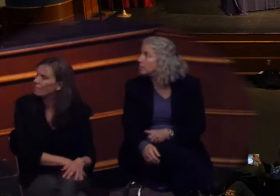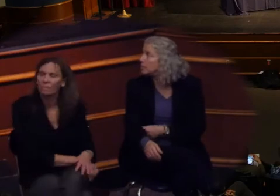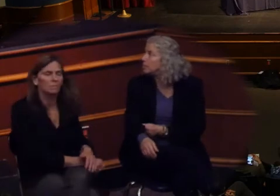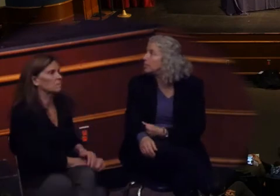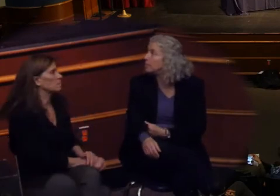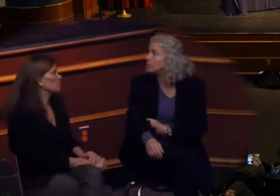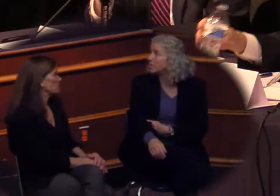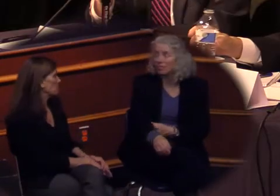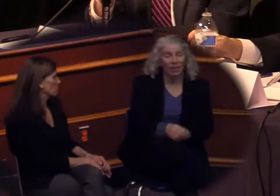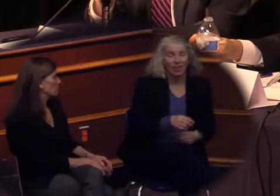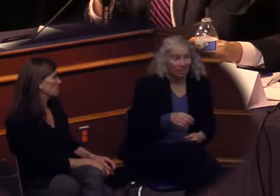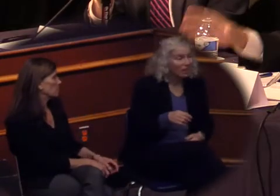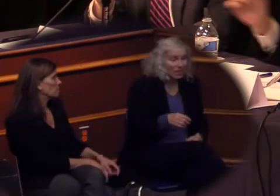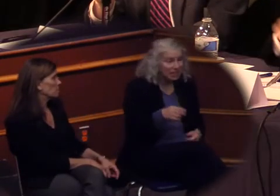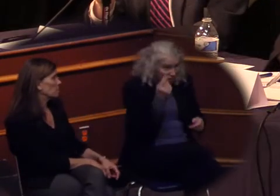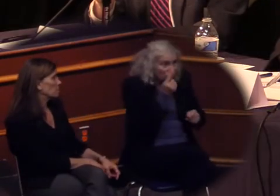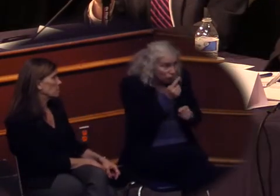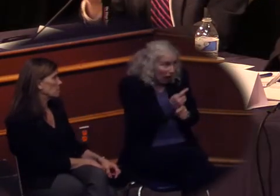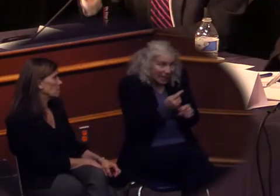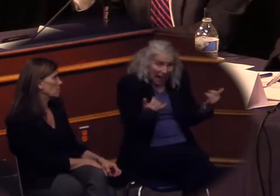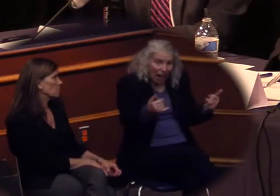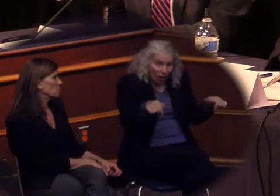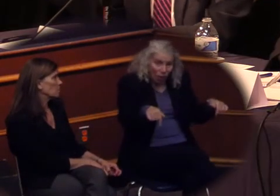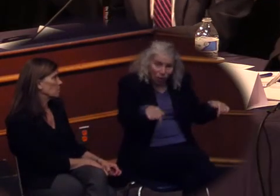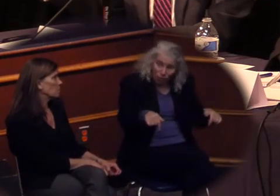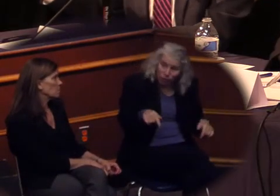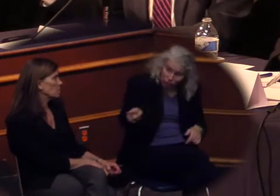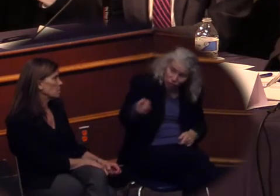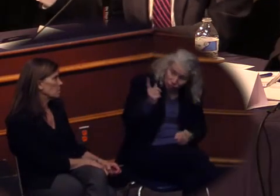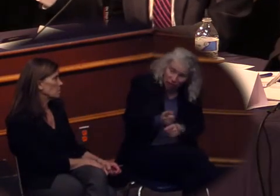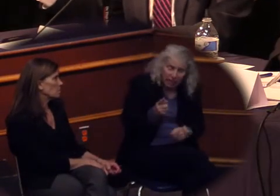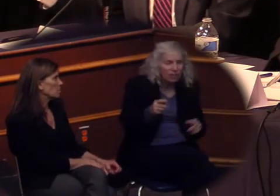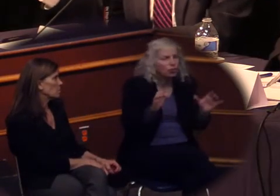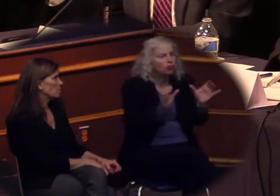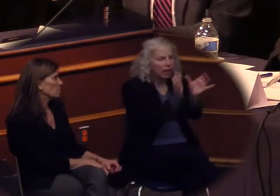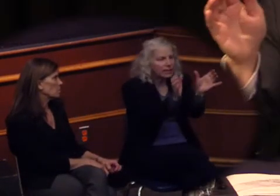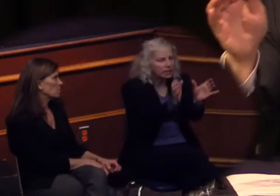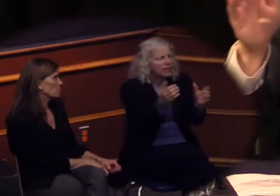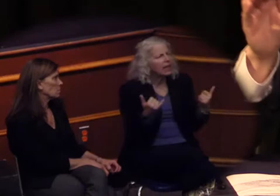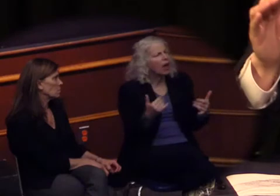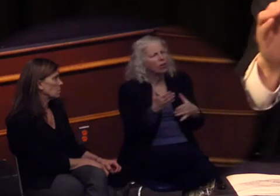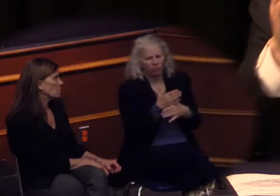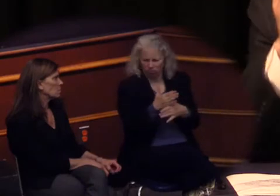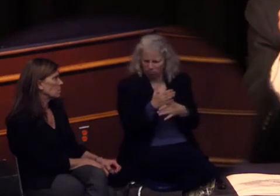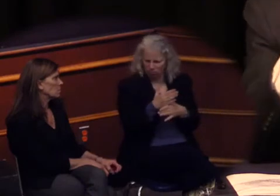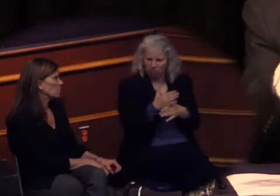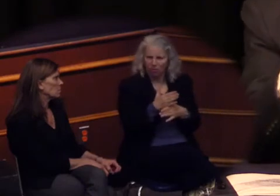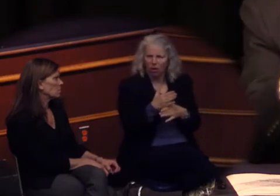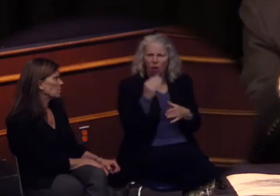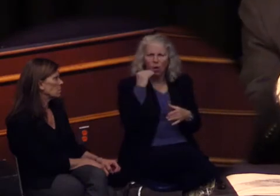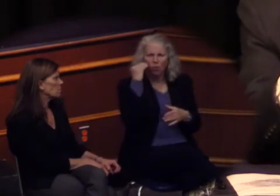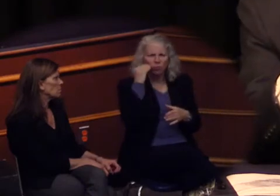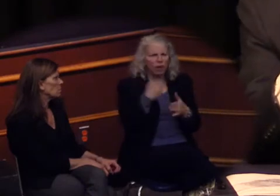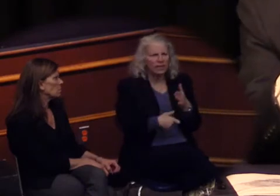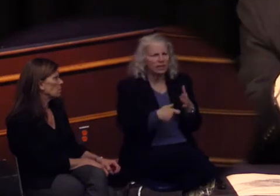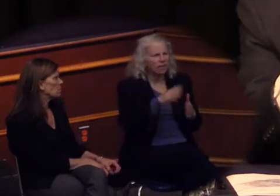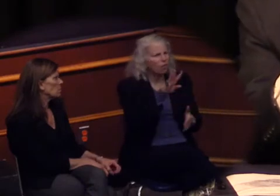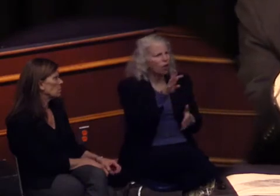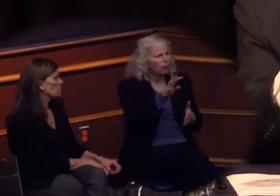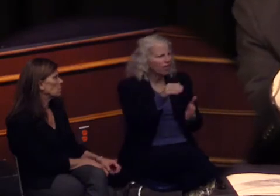Jennifer's right. This is a crisis across the state. I think the median home price is now actually close to $400,000